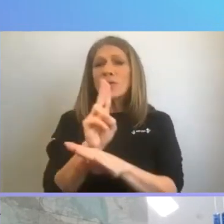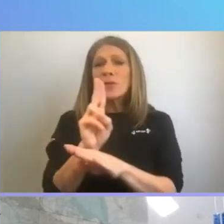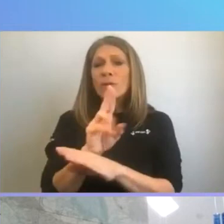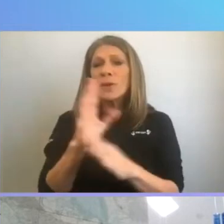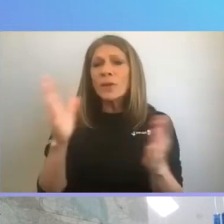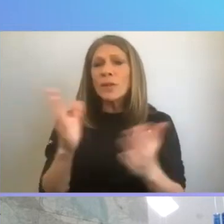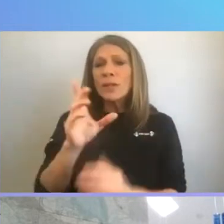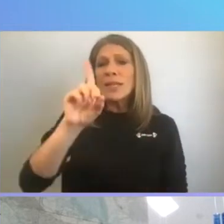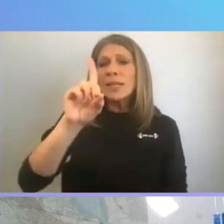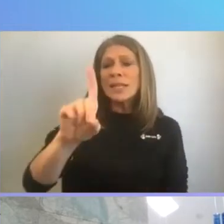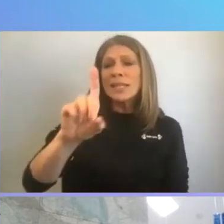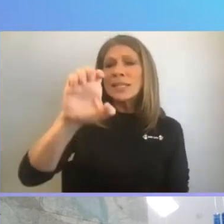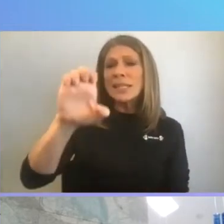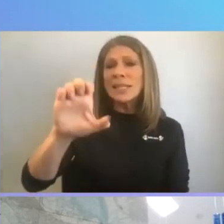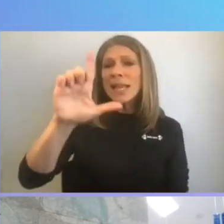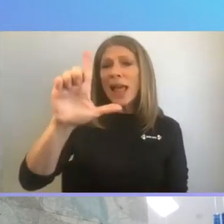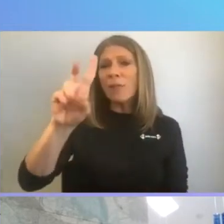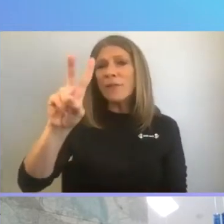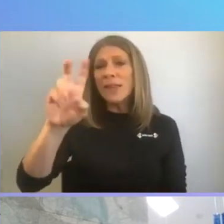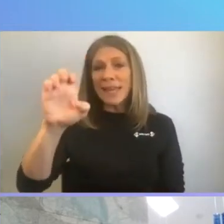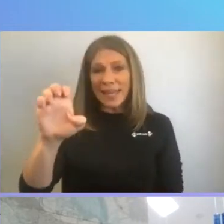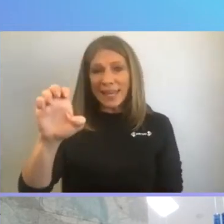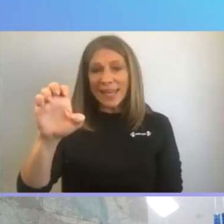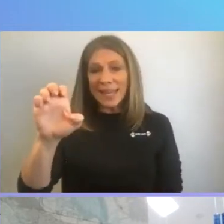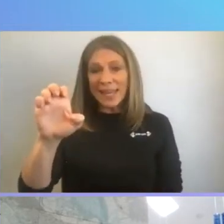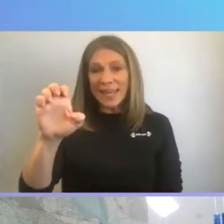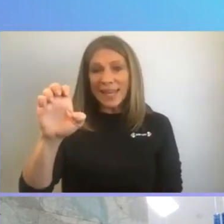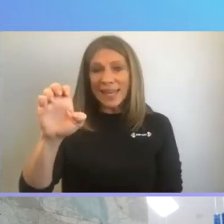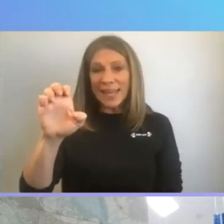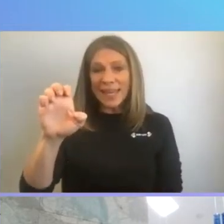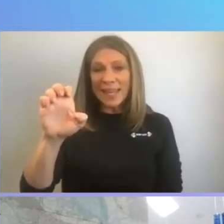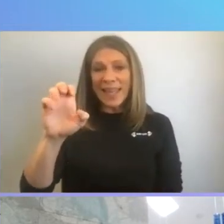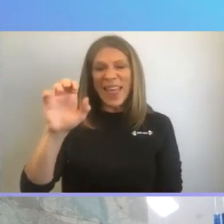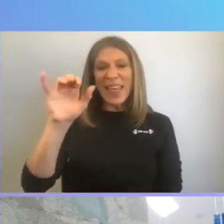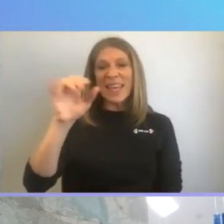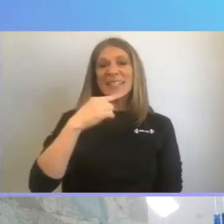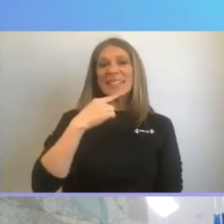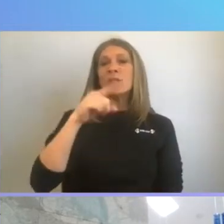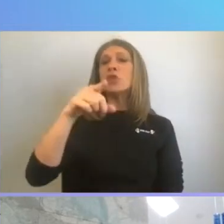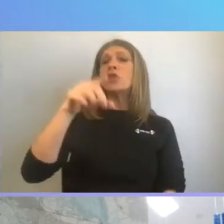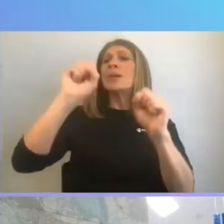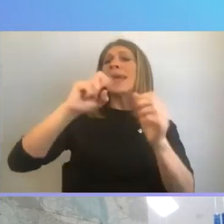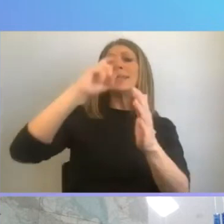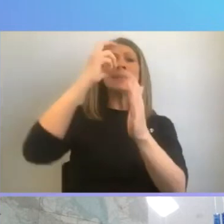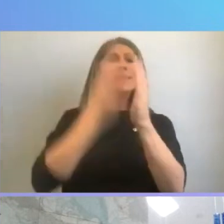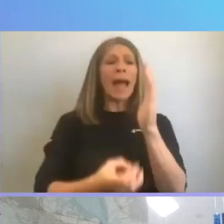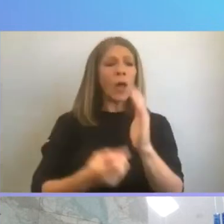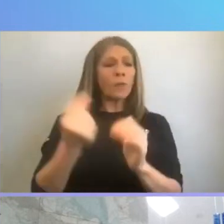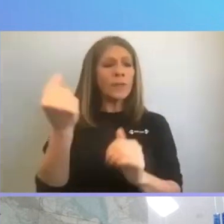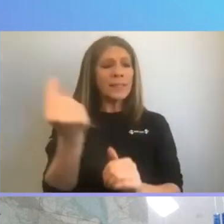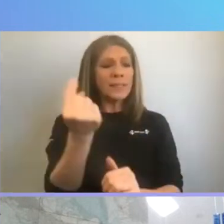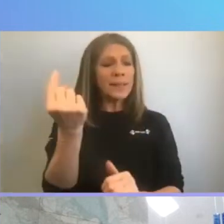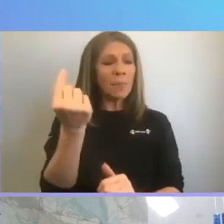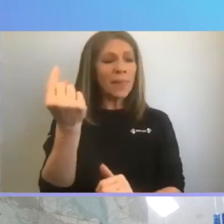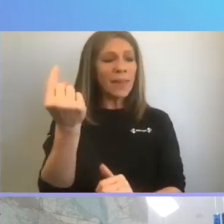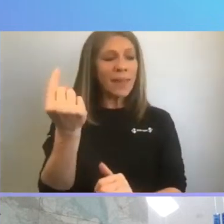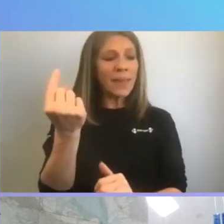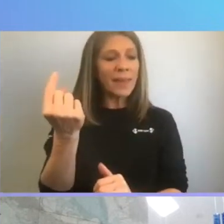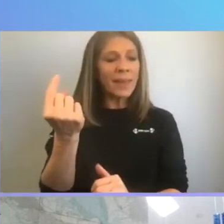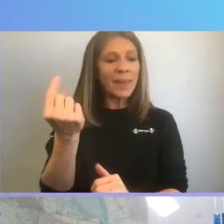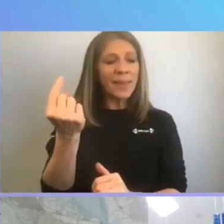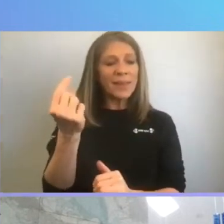delve, D-E-L-V-E. That it says you can delve into something.